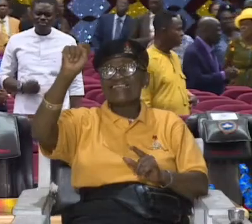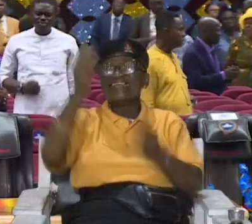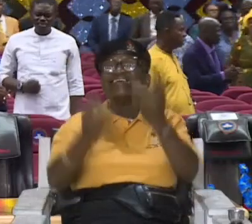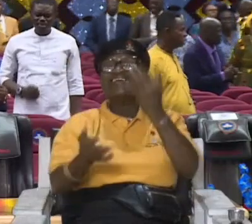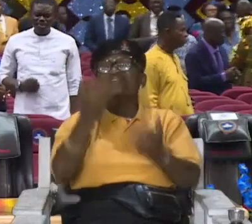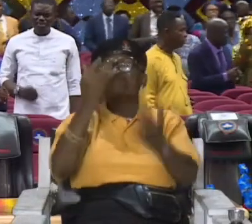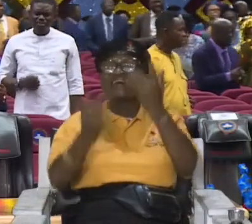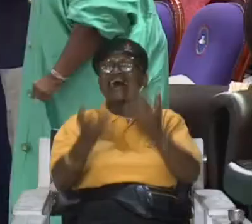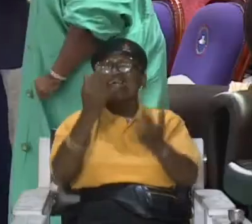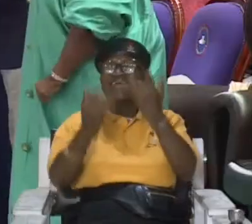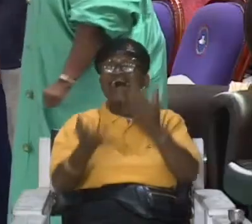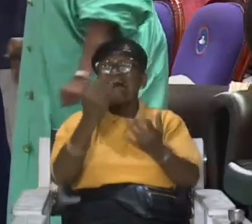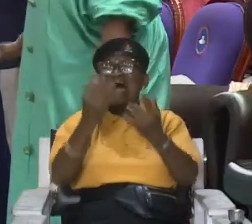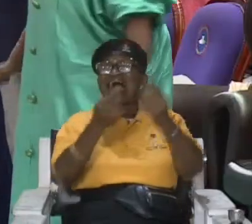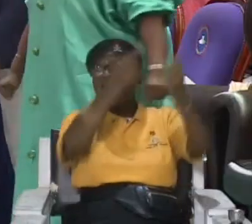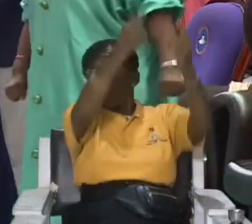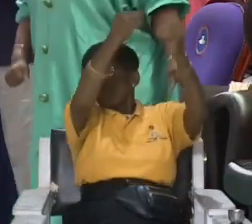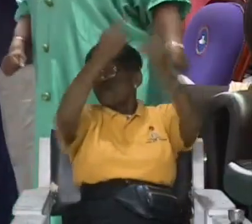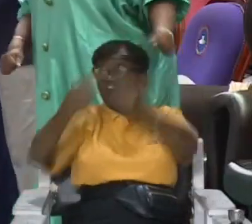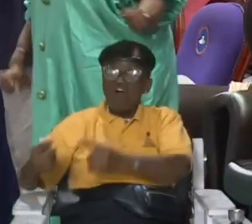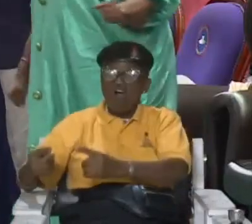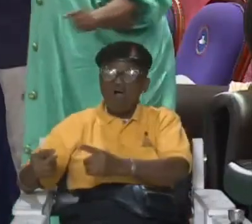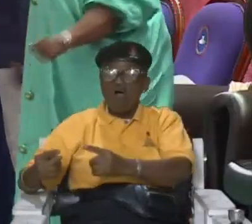Let your fire fall.